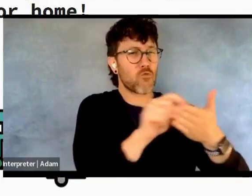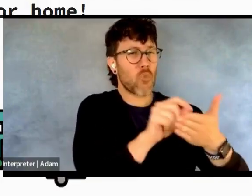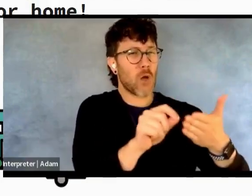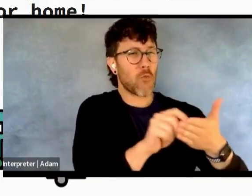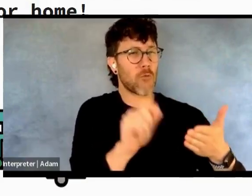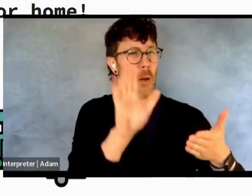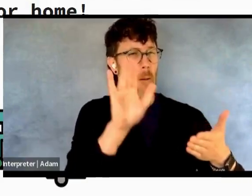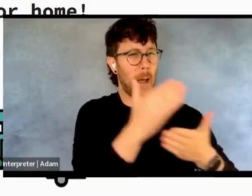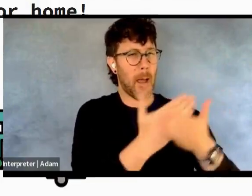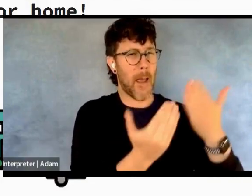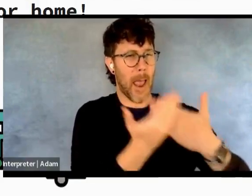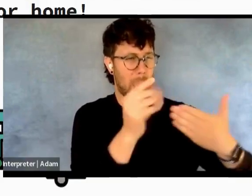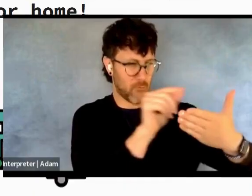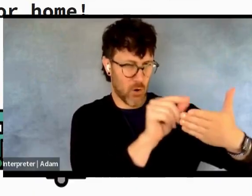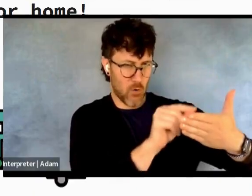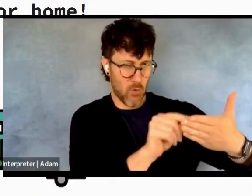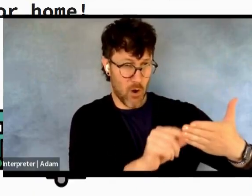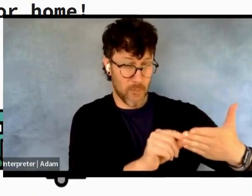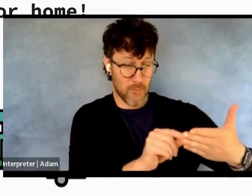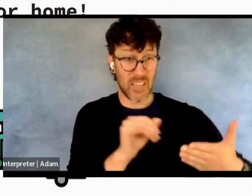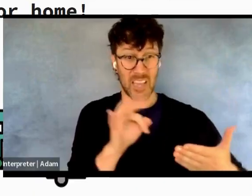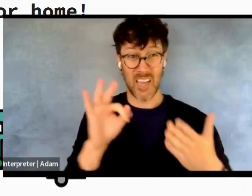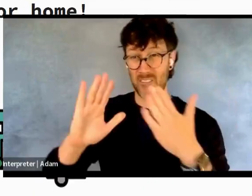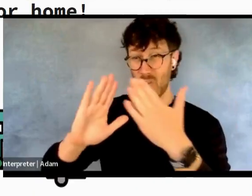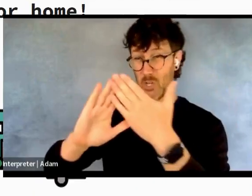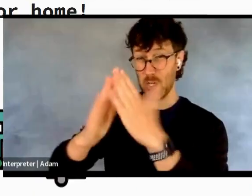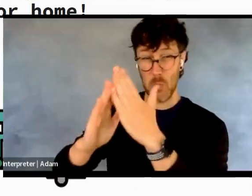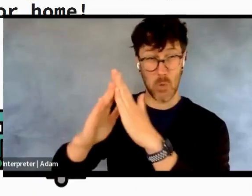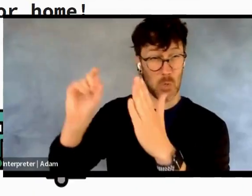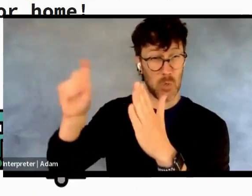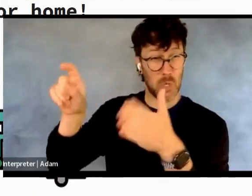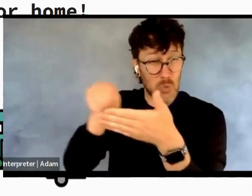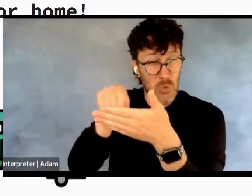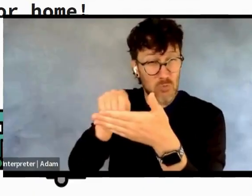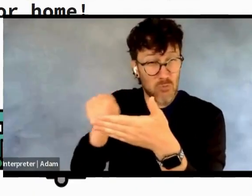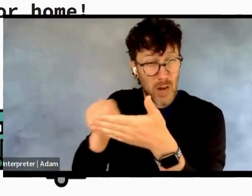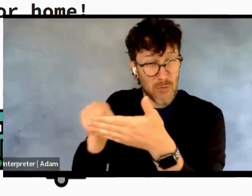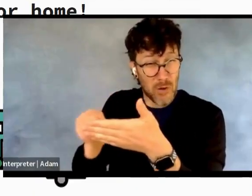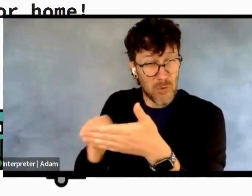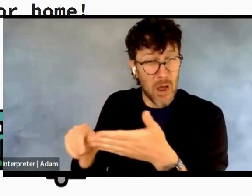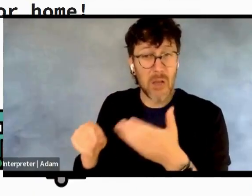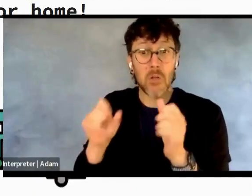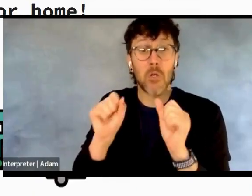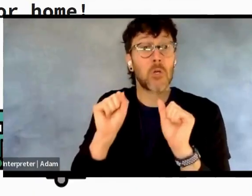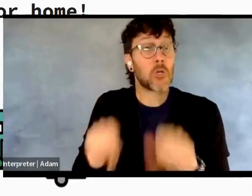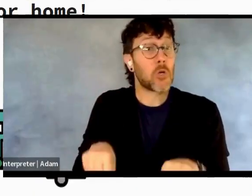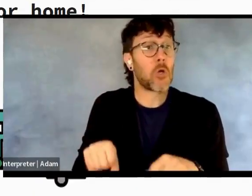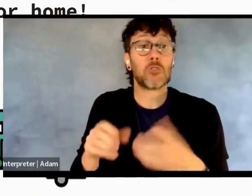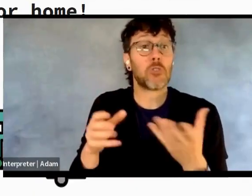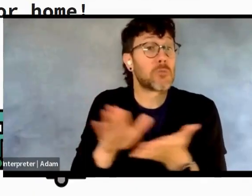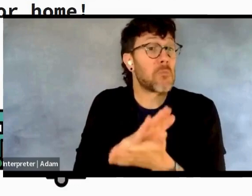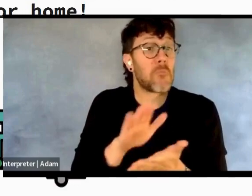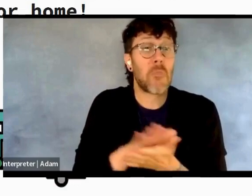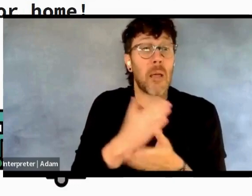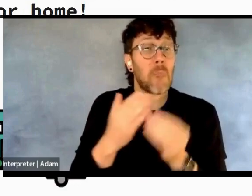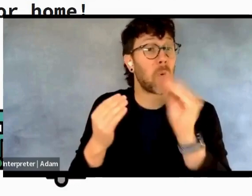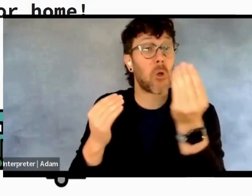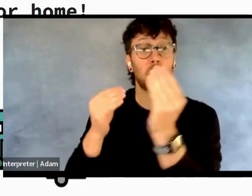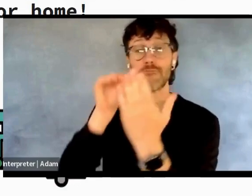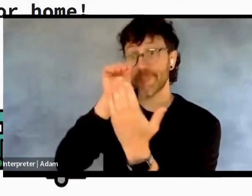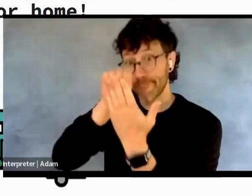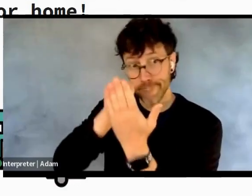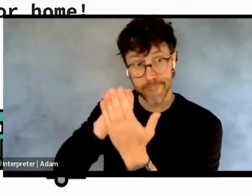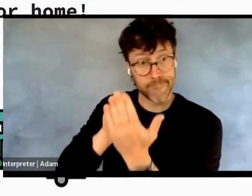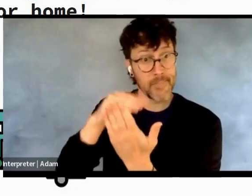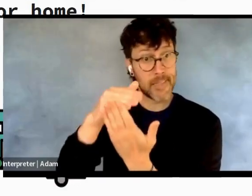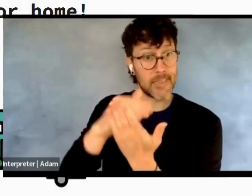community and you need to write a schedule down, you can just make a list on a scrap piece of paper. Doesn't need to be pretty, doesn't need to